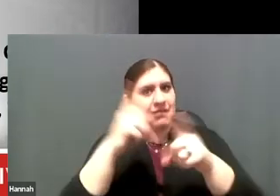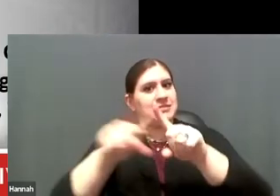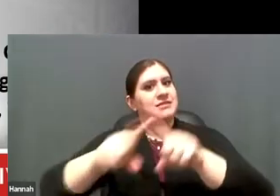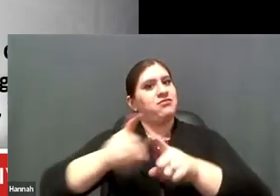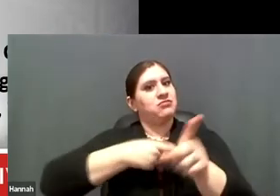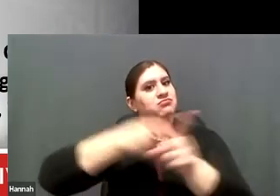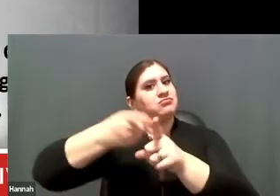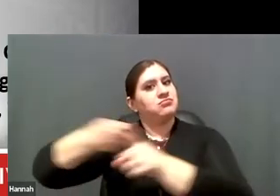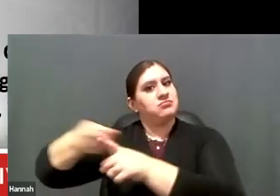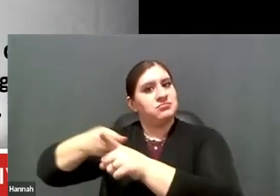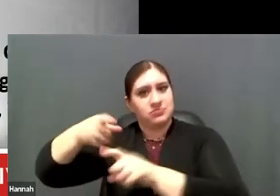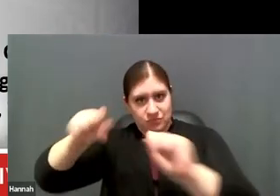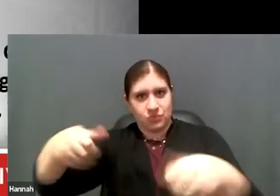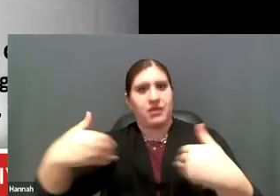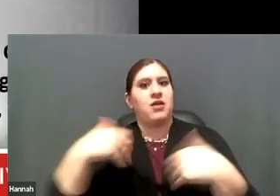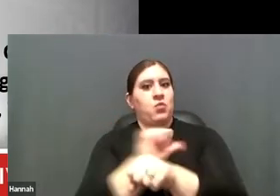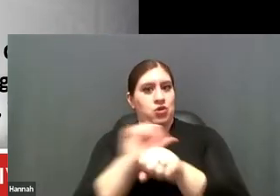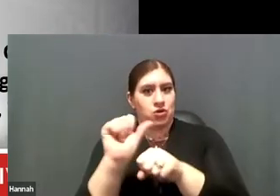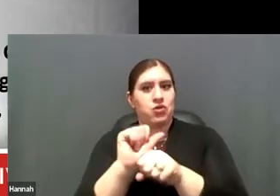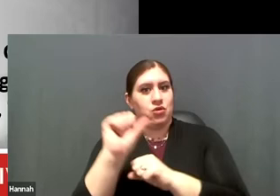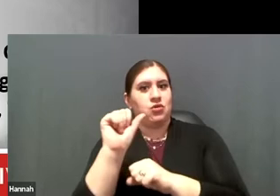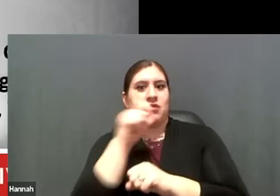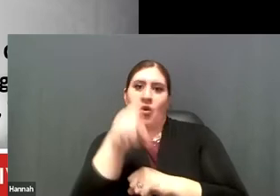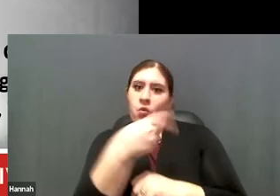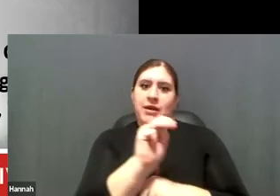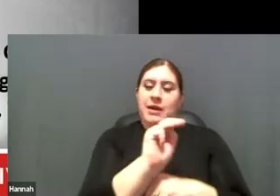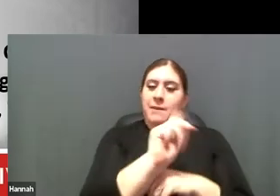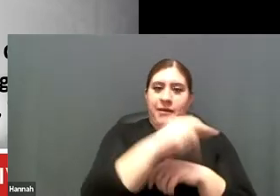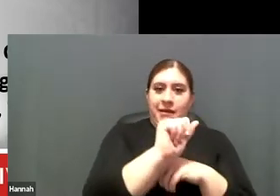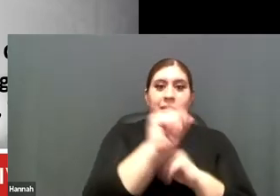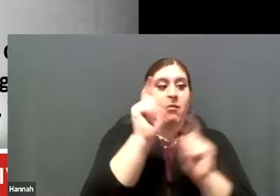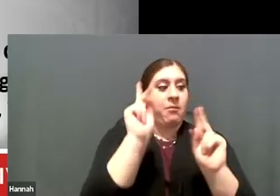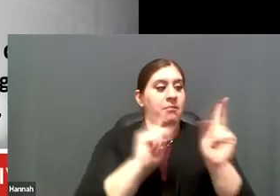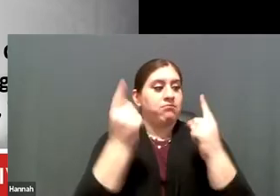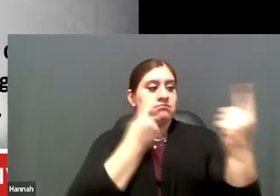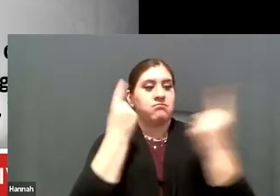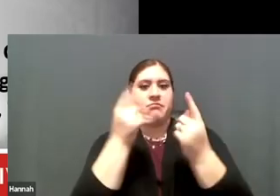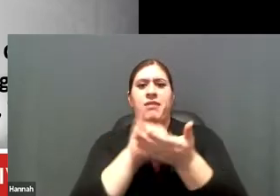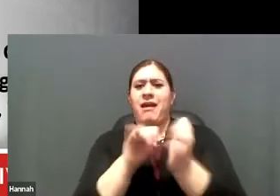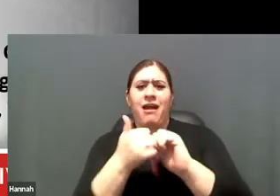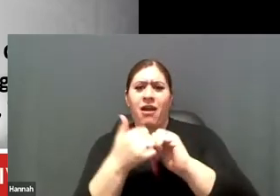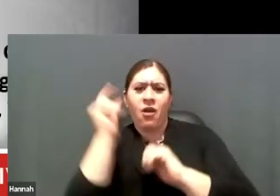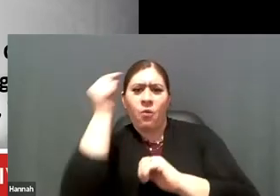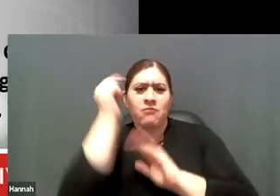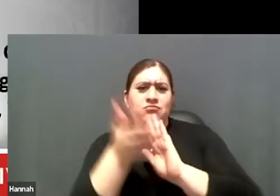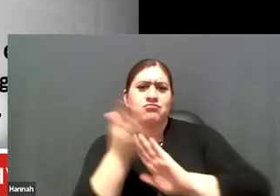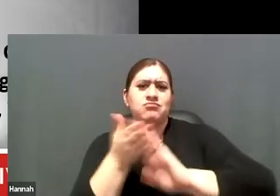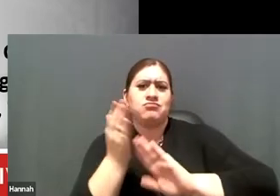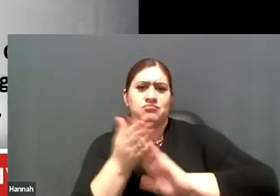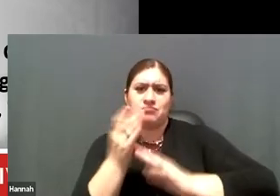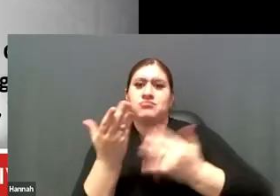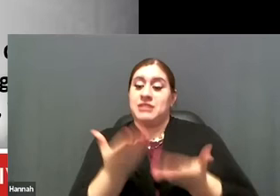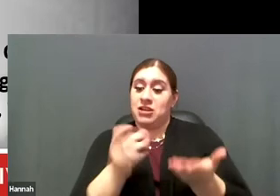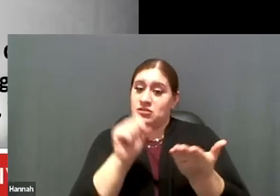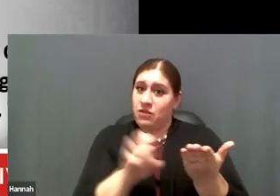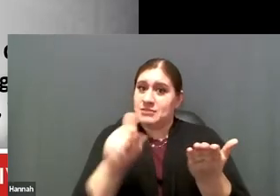areas that you can work in outside of MPA. A lot of people need to understand how government functions. A lot in Southeast Texas,